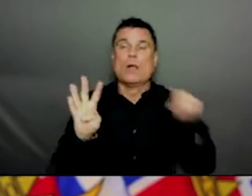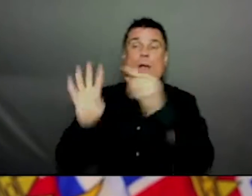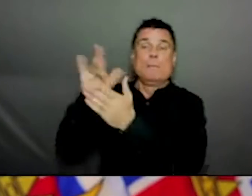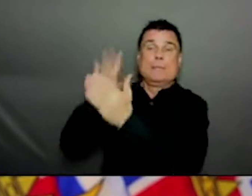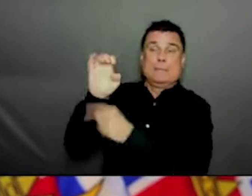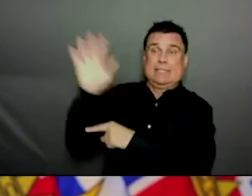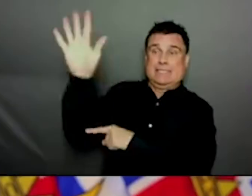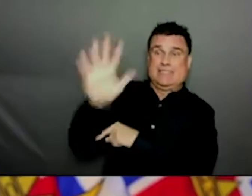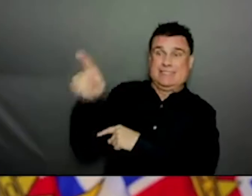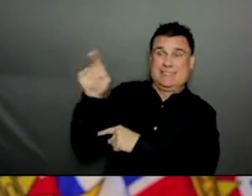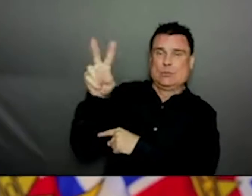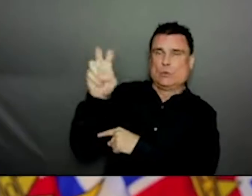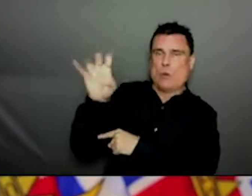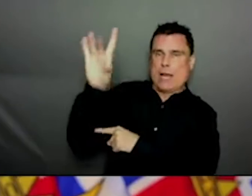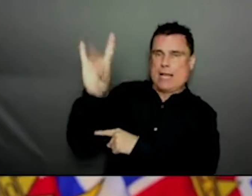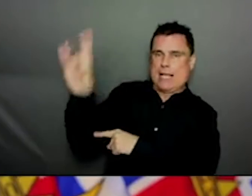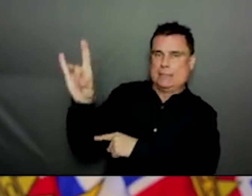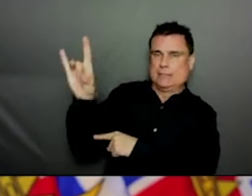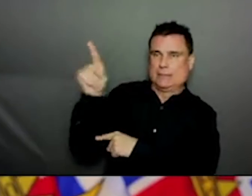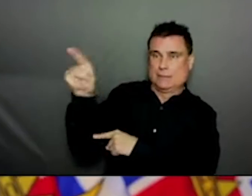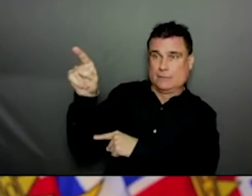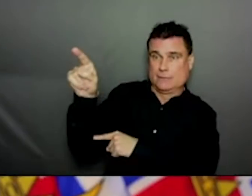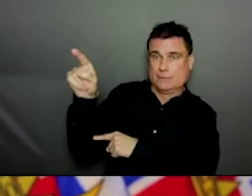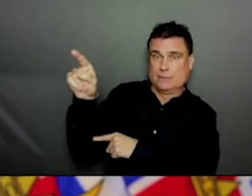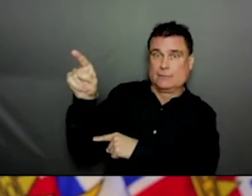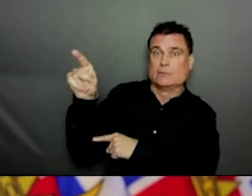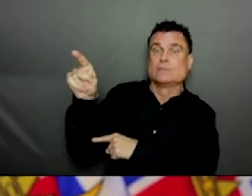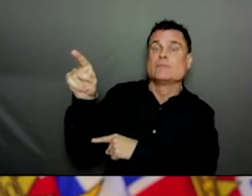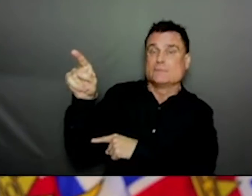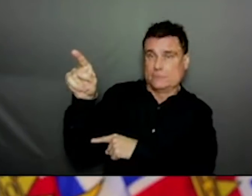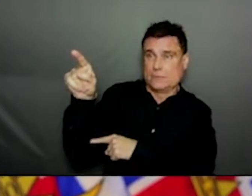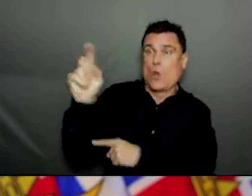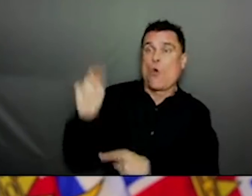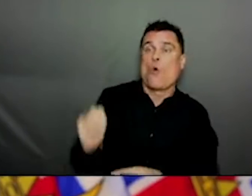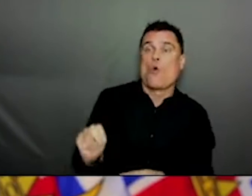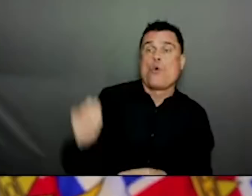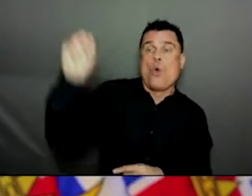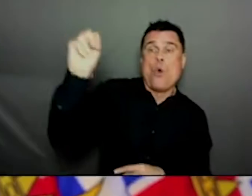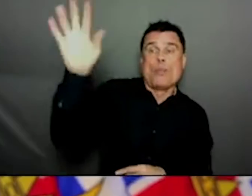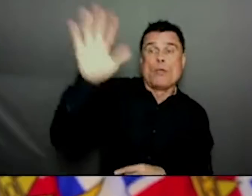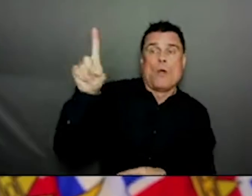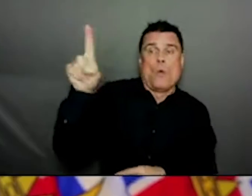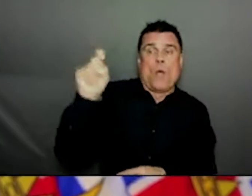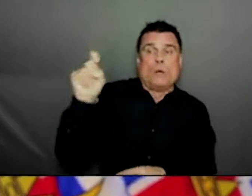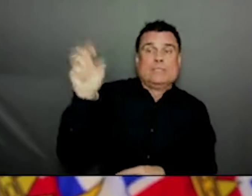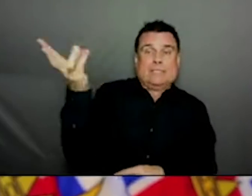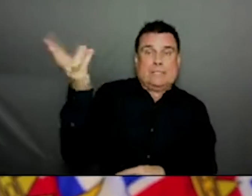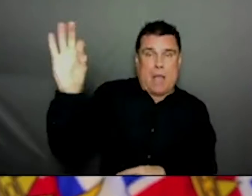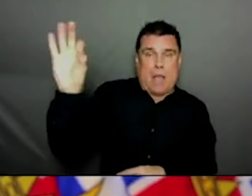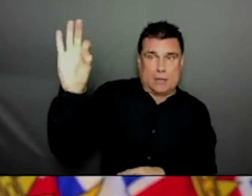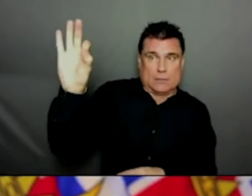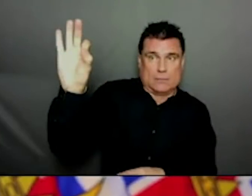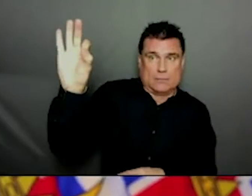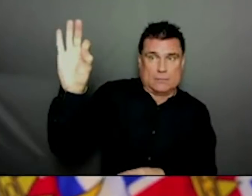in Interior Health, 169 in Northern Health. We now have